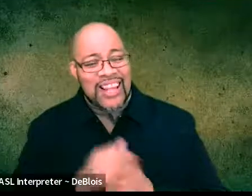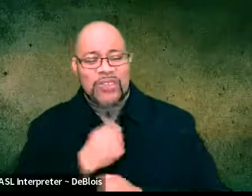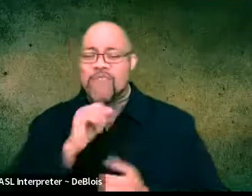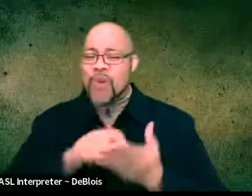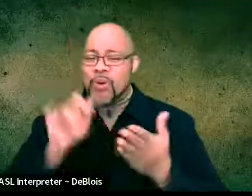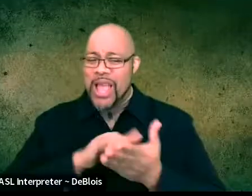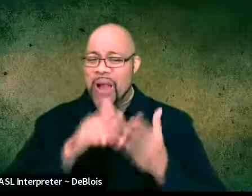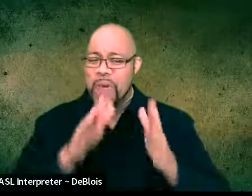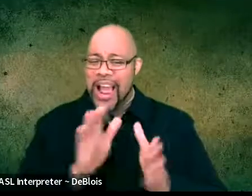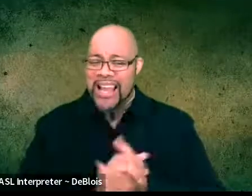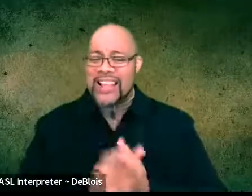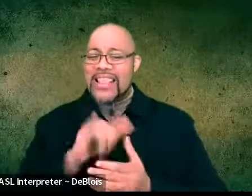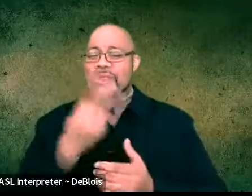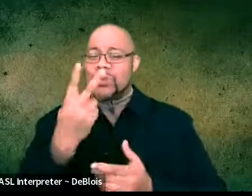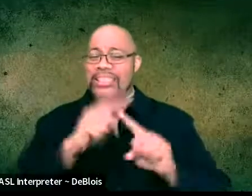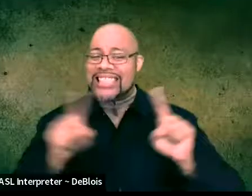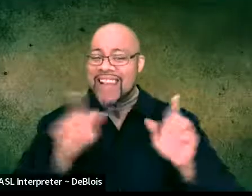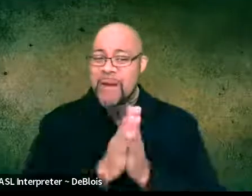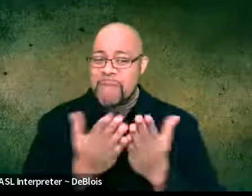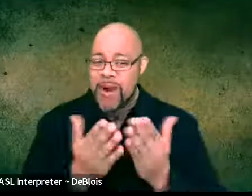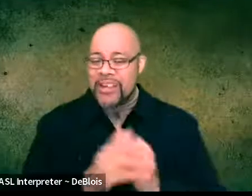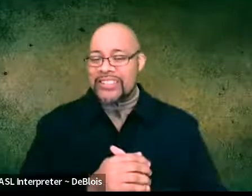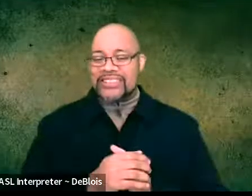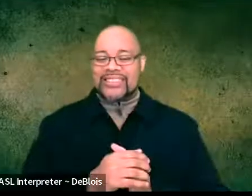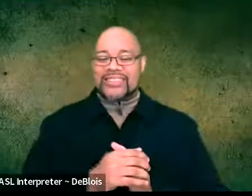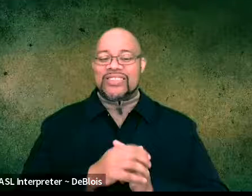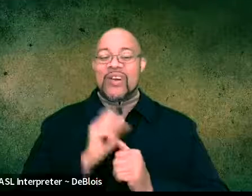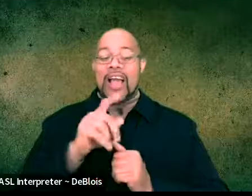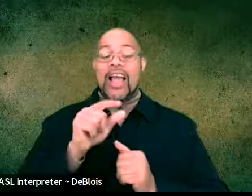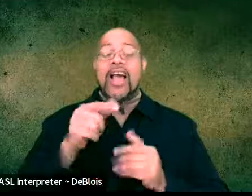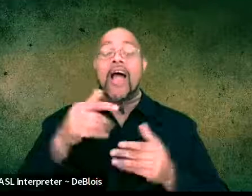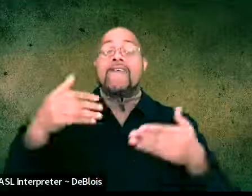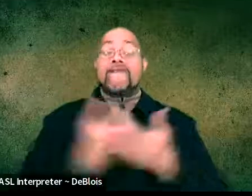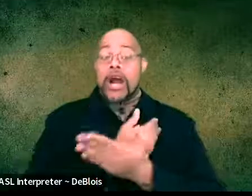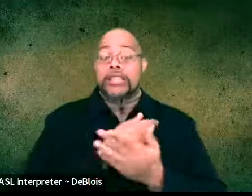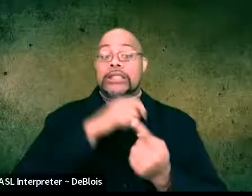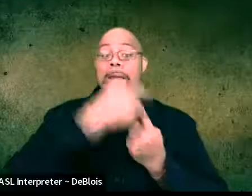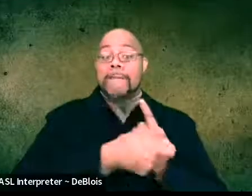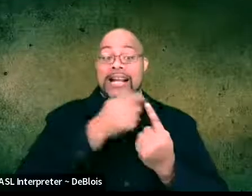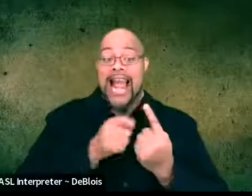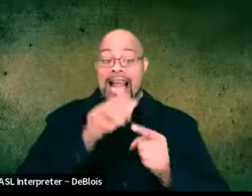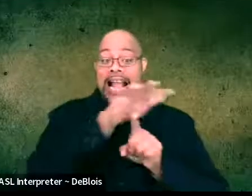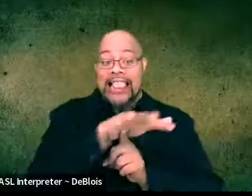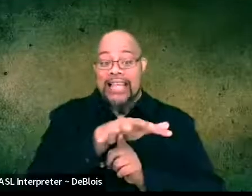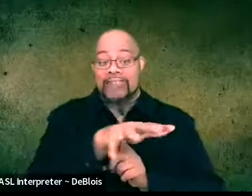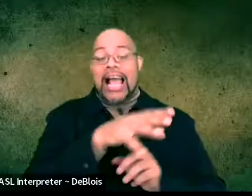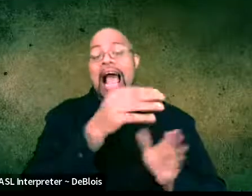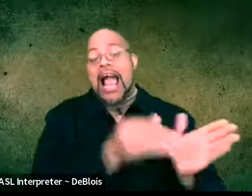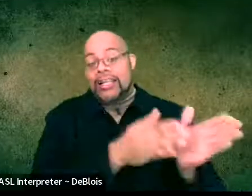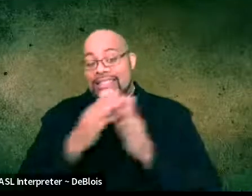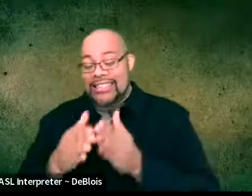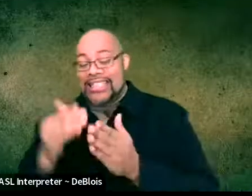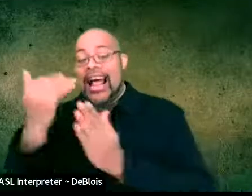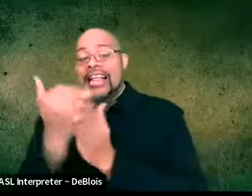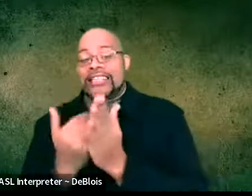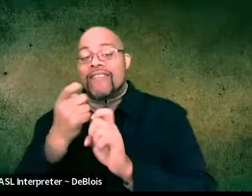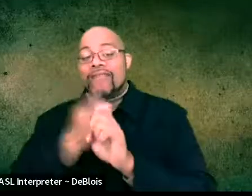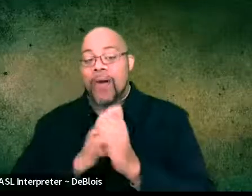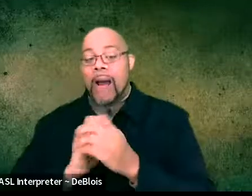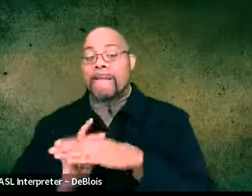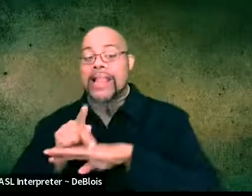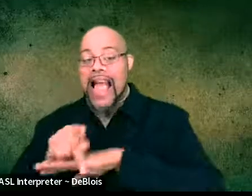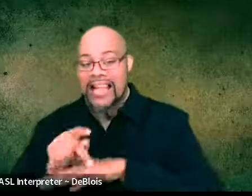that. That's two different books. Okay, so Fresh Banana Leaves and Lessons from